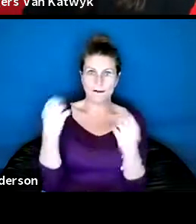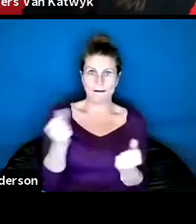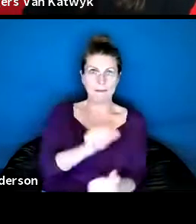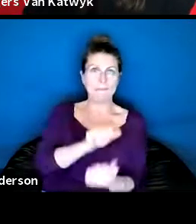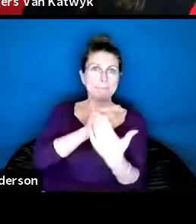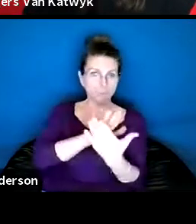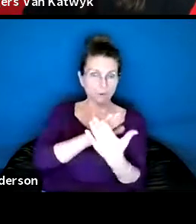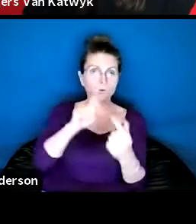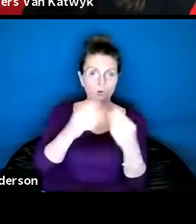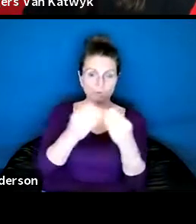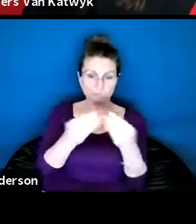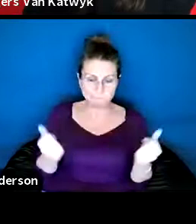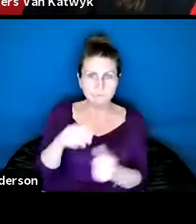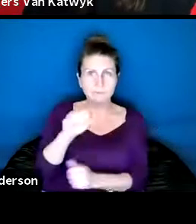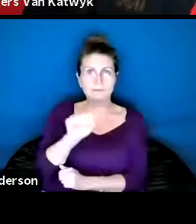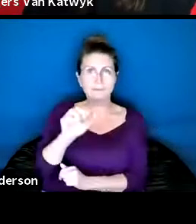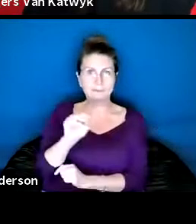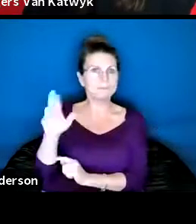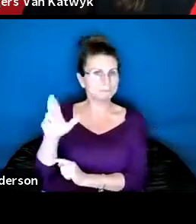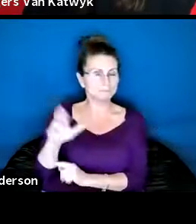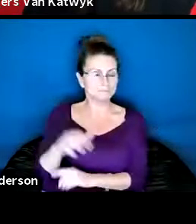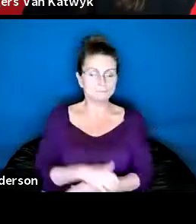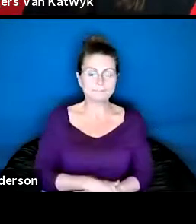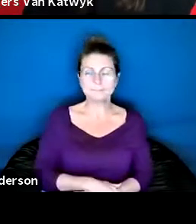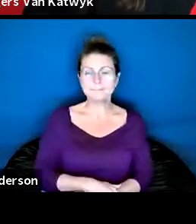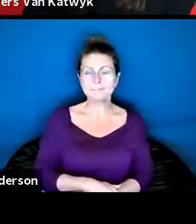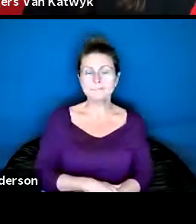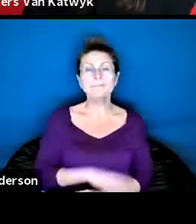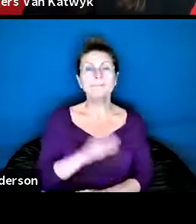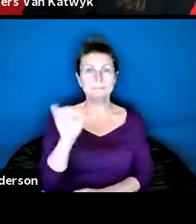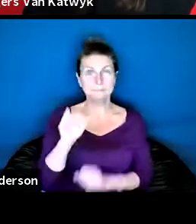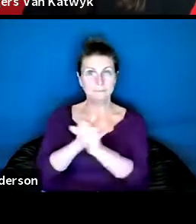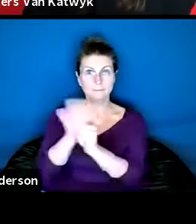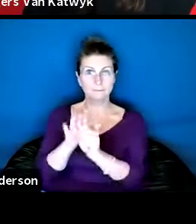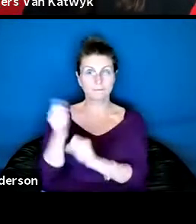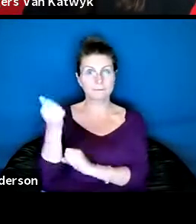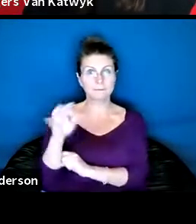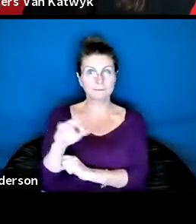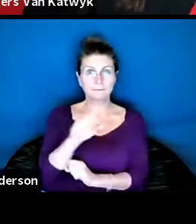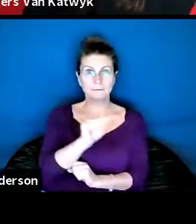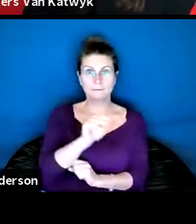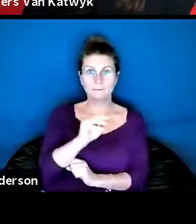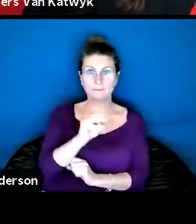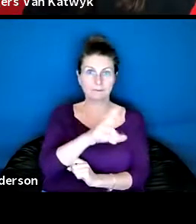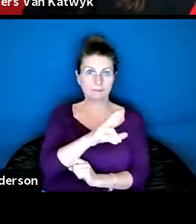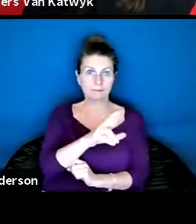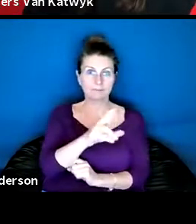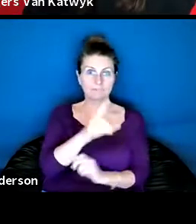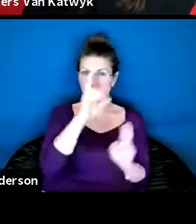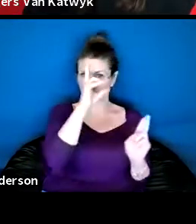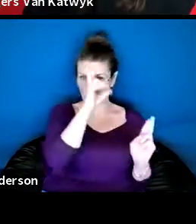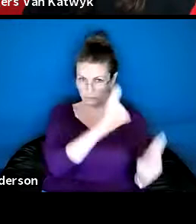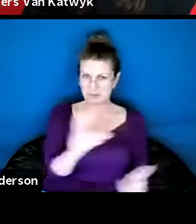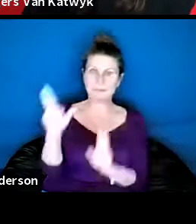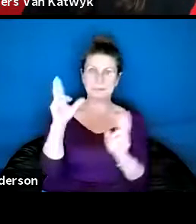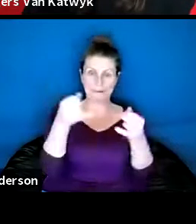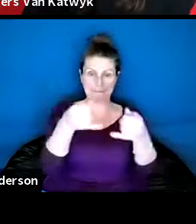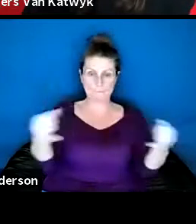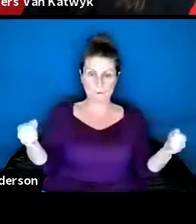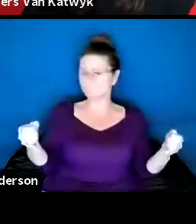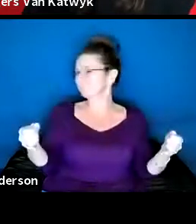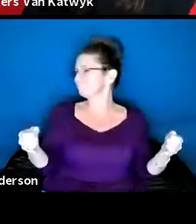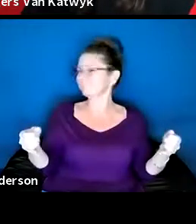combating AMR. Just like COVID-19, AMR does not respect borders and has the potential